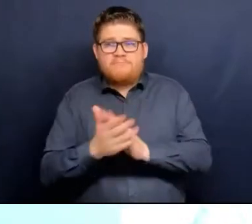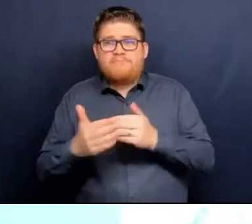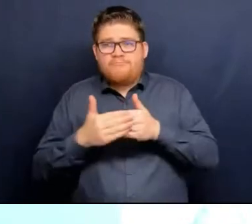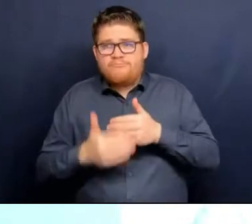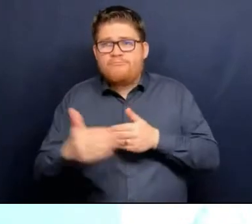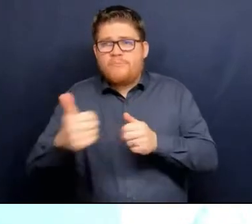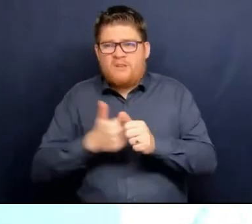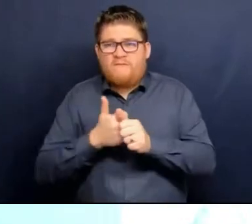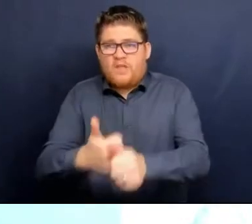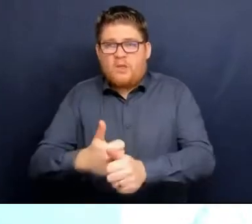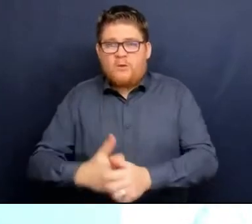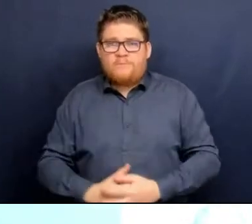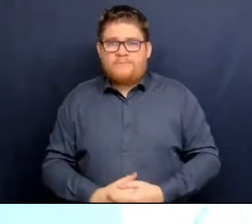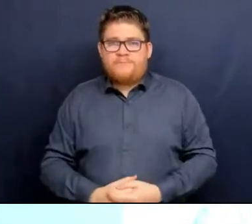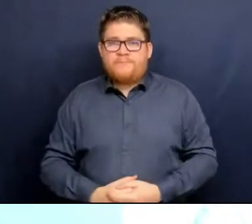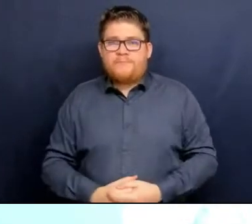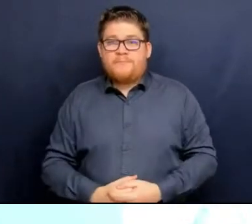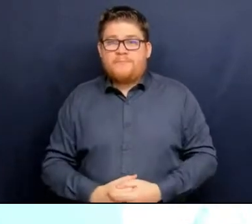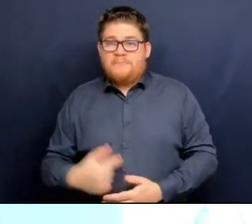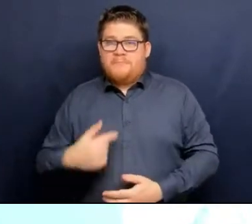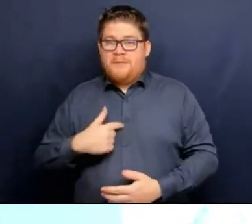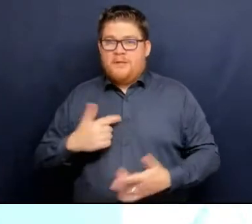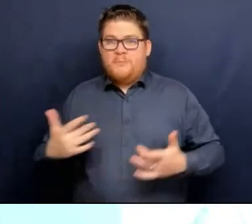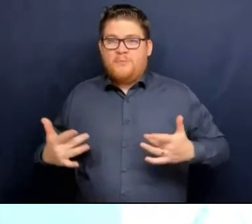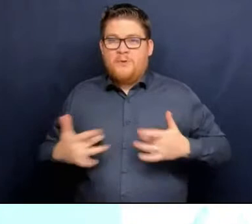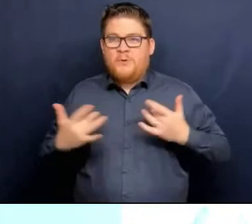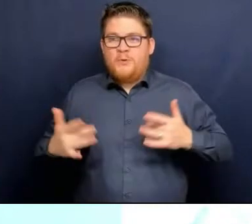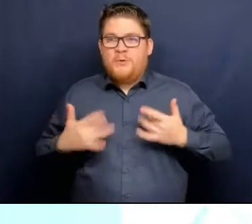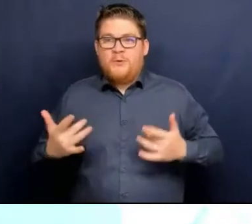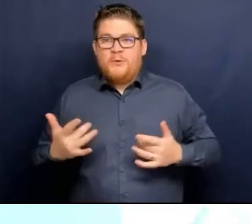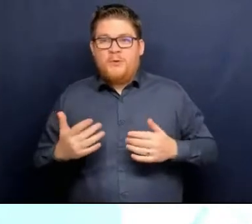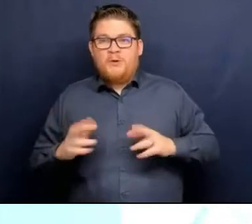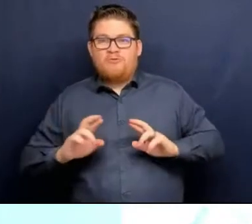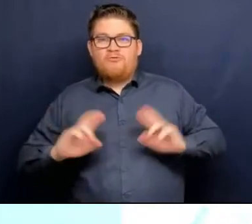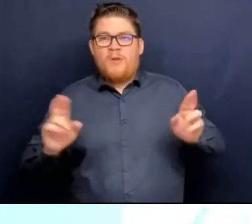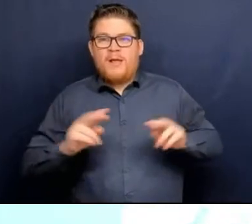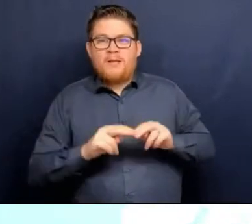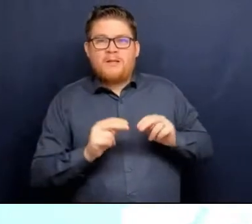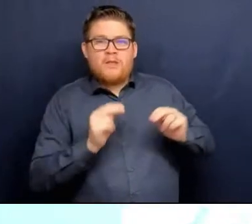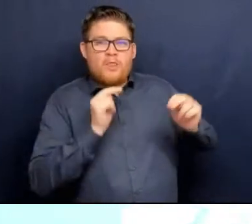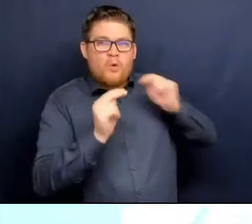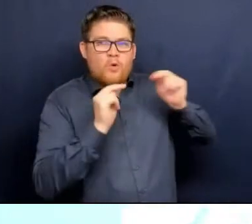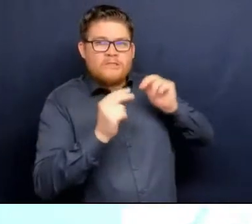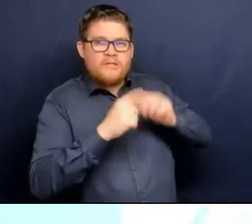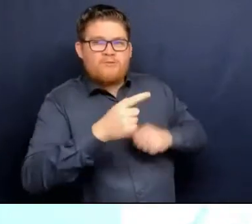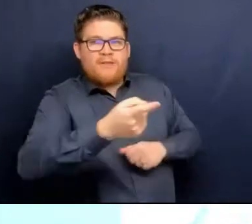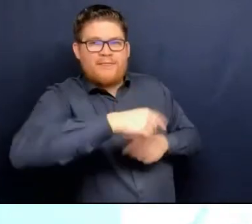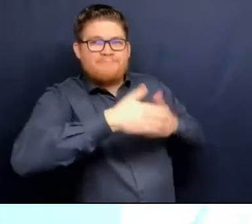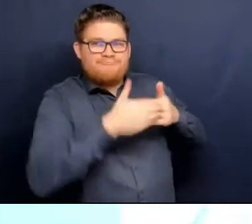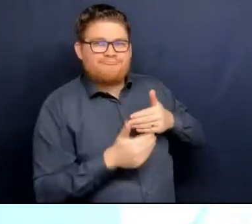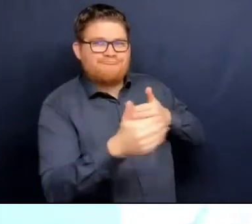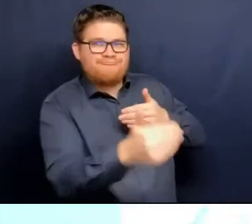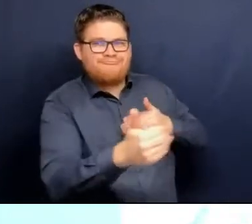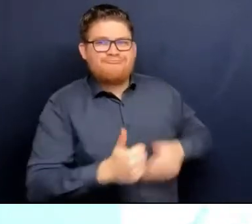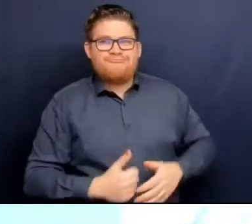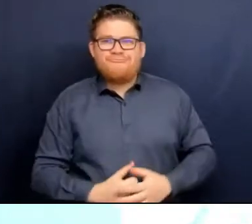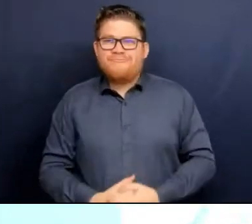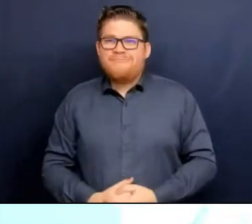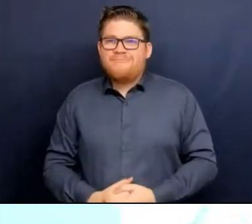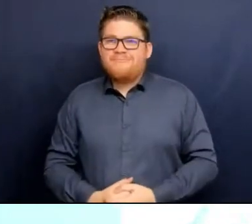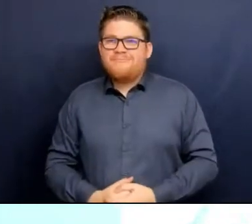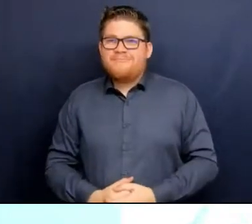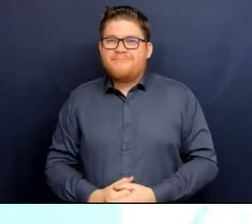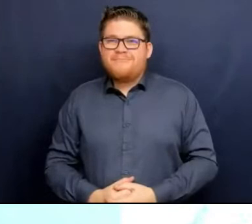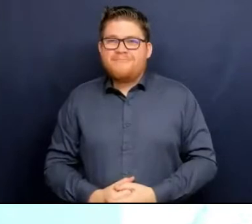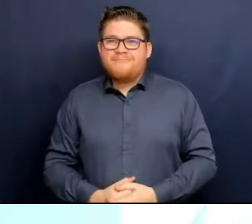I'm excited to begin to negotiate with you guys now too. So it just changes it changes